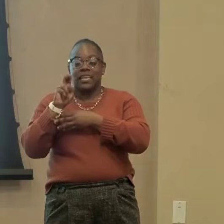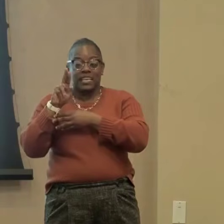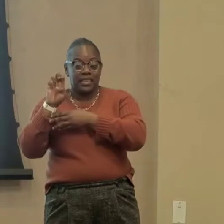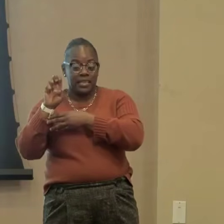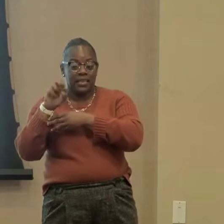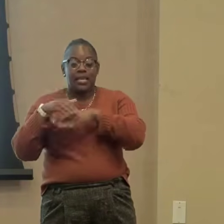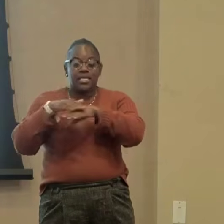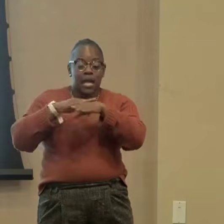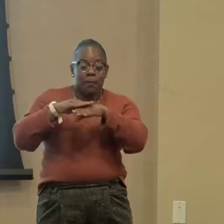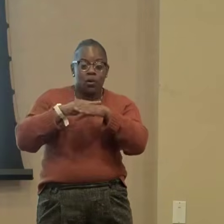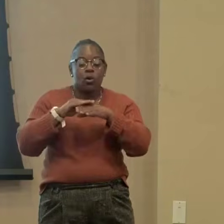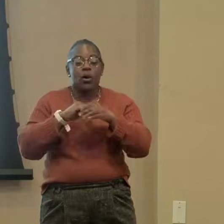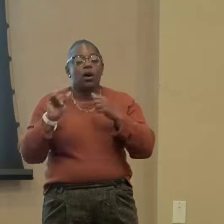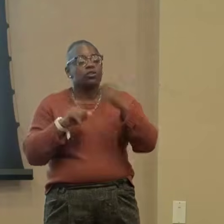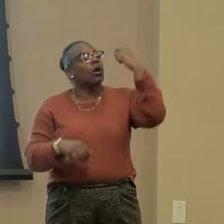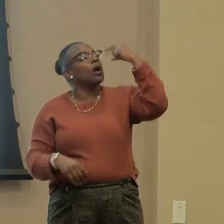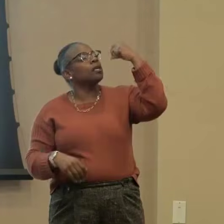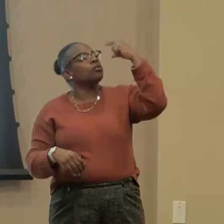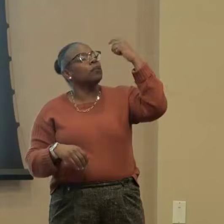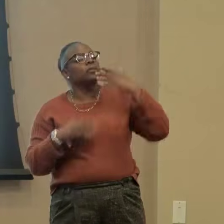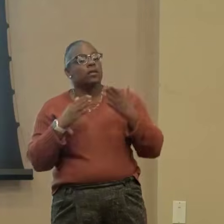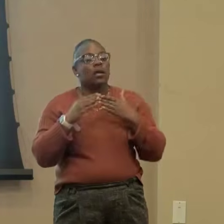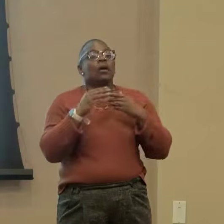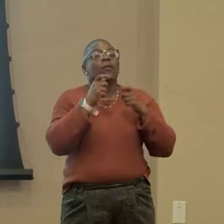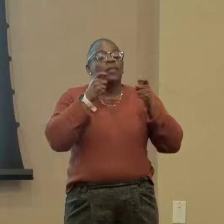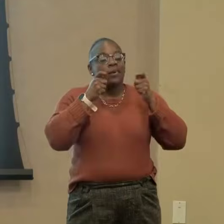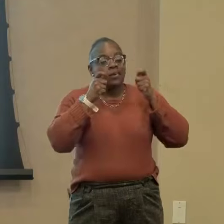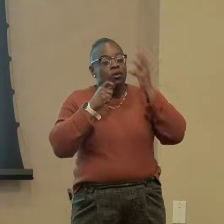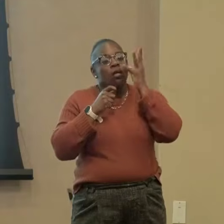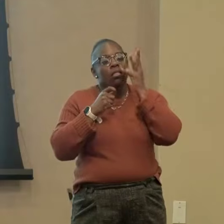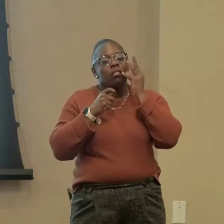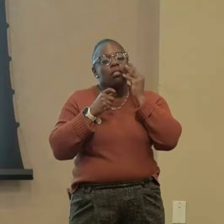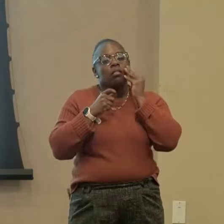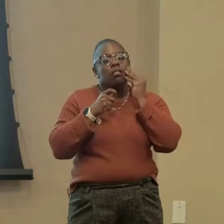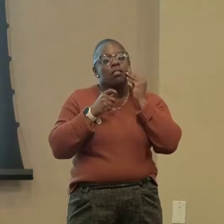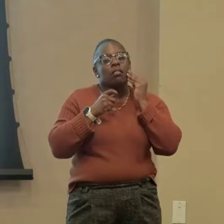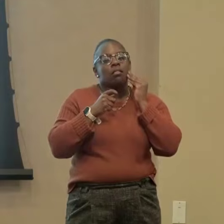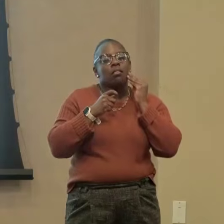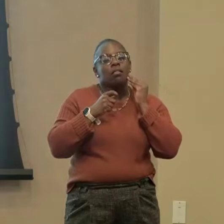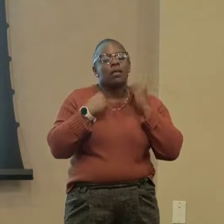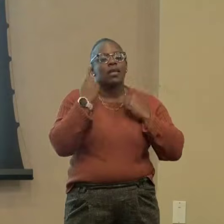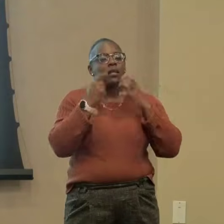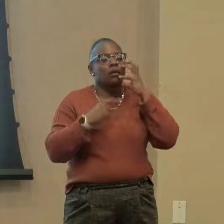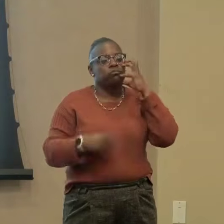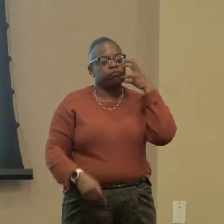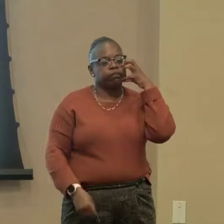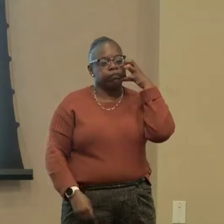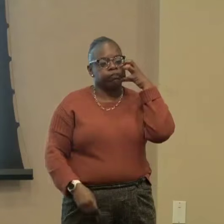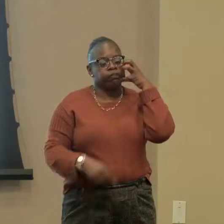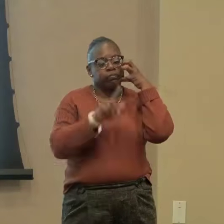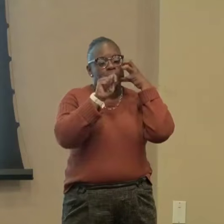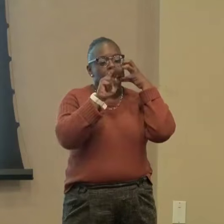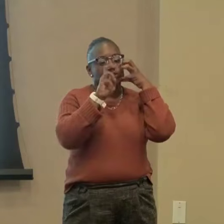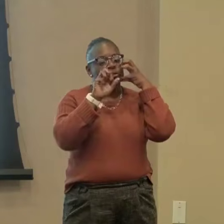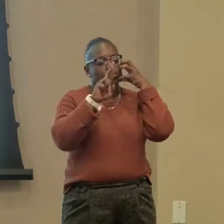topicals, and antibiotic eye drops. Once the rash got under control, the sty turned into a tumor for ophthalmology to